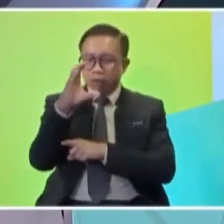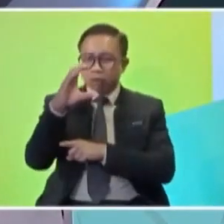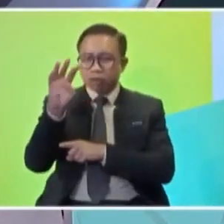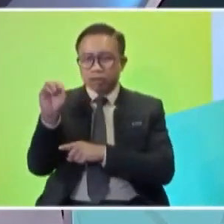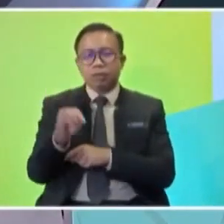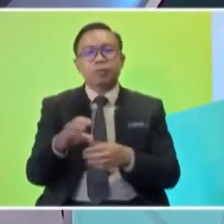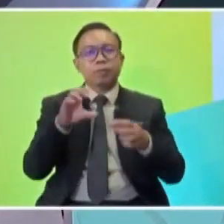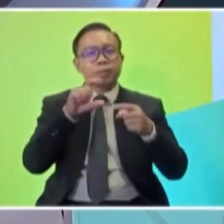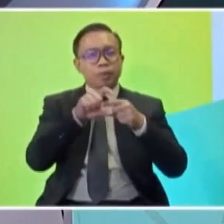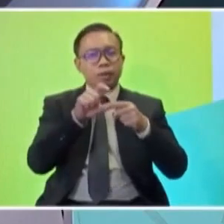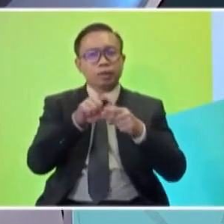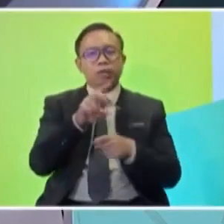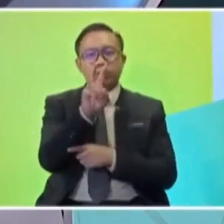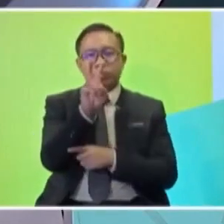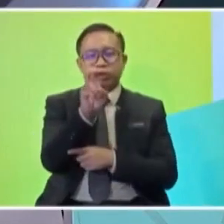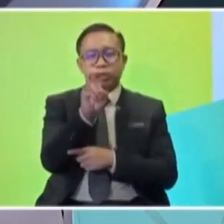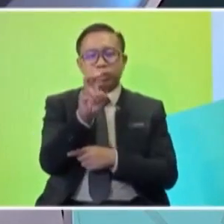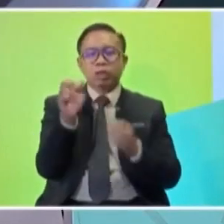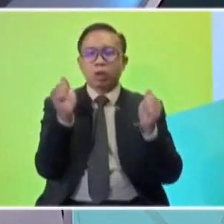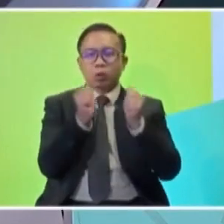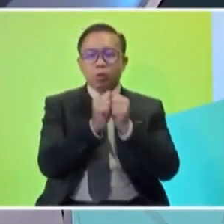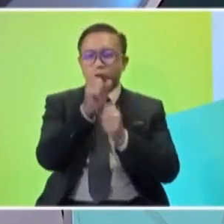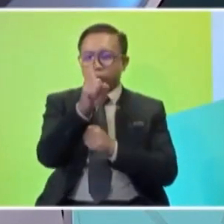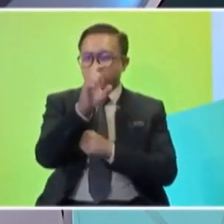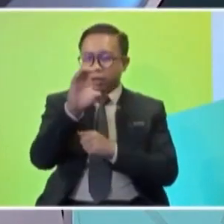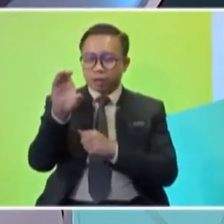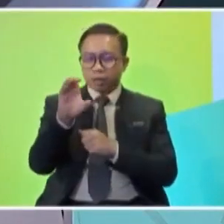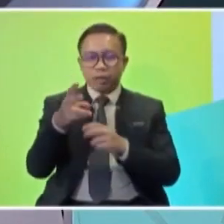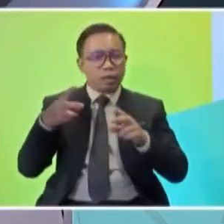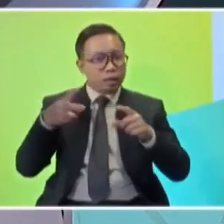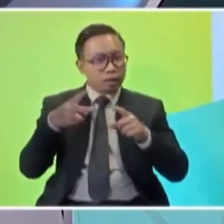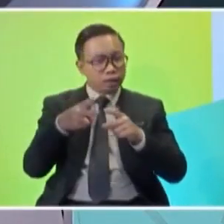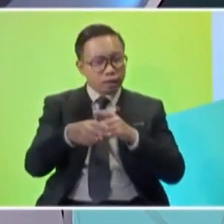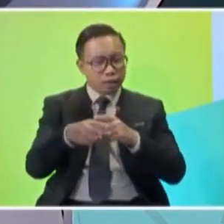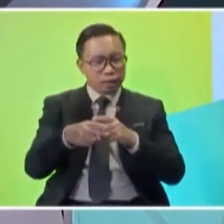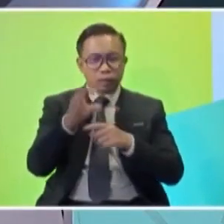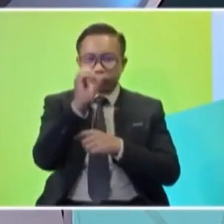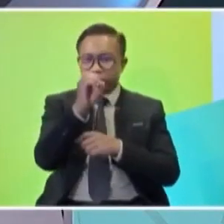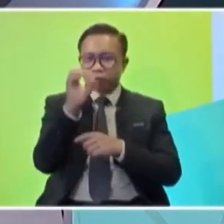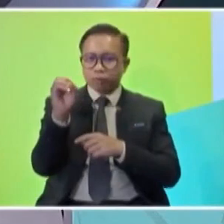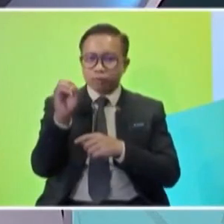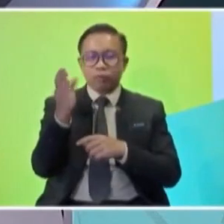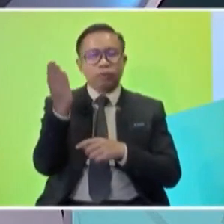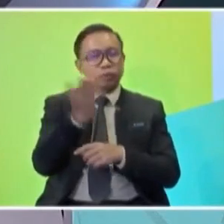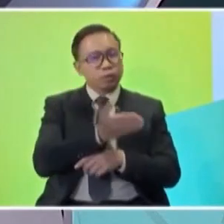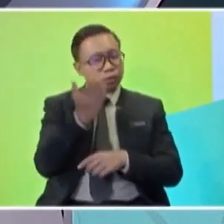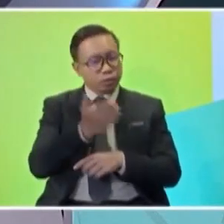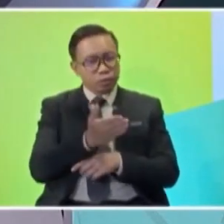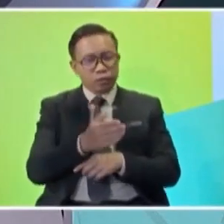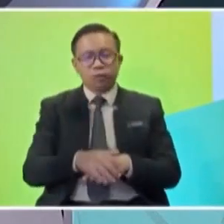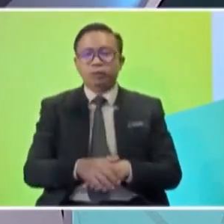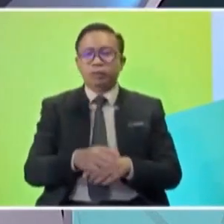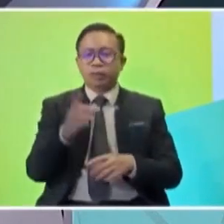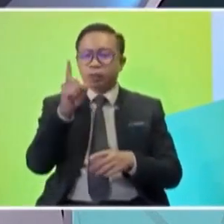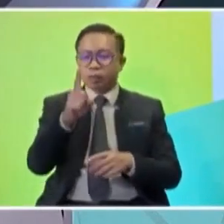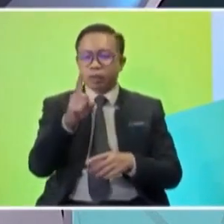I divide 20 with 100. I cut the 0, I cut the 0, then I simplify. Divide with 2, I get